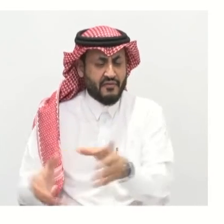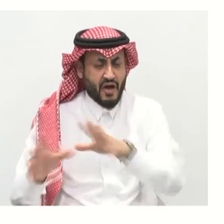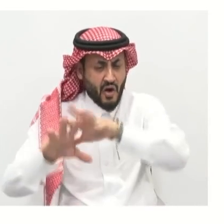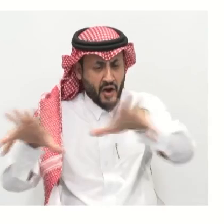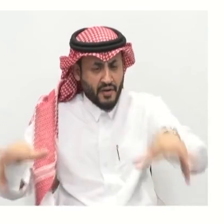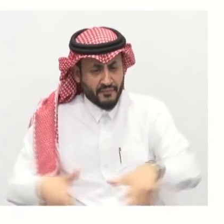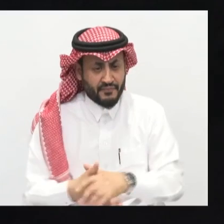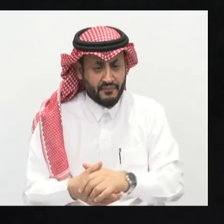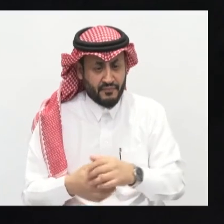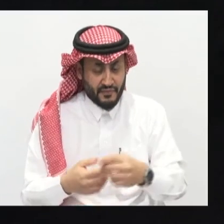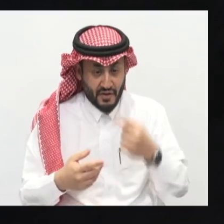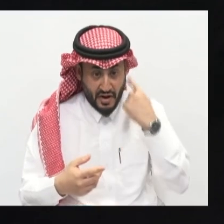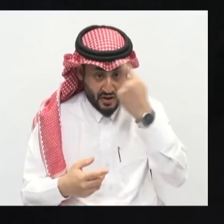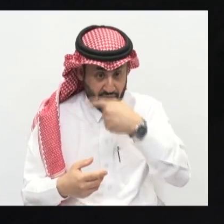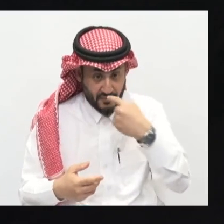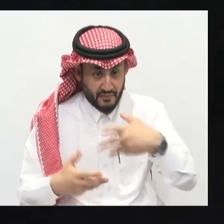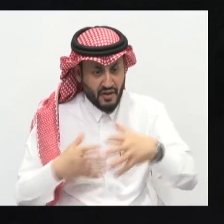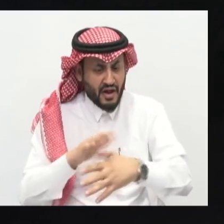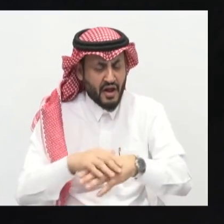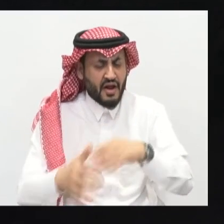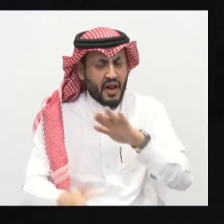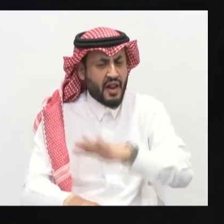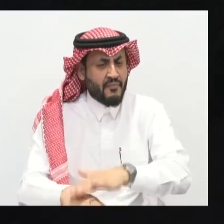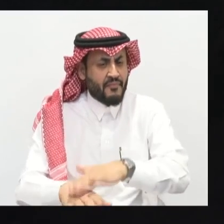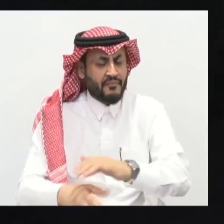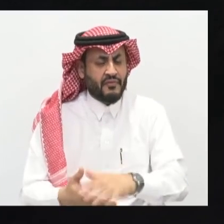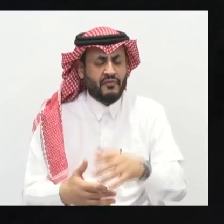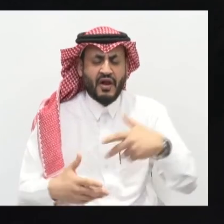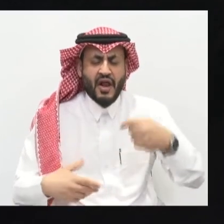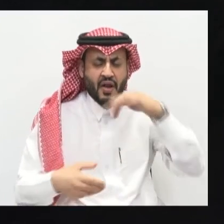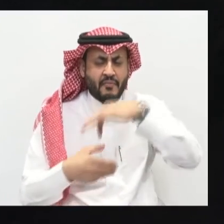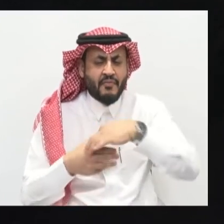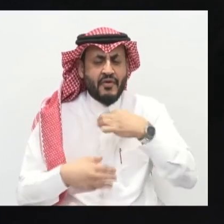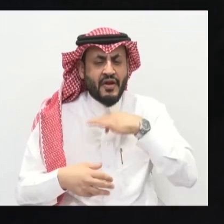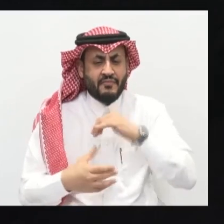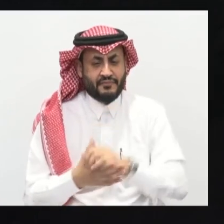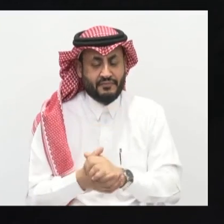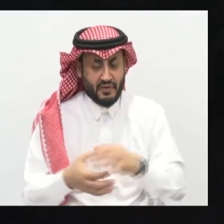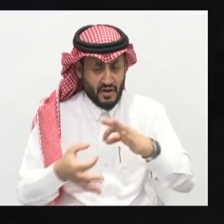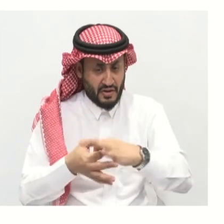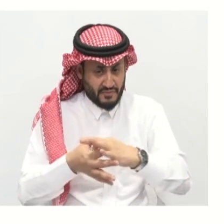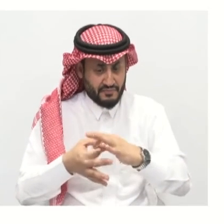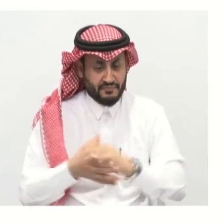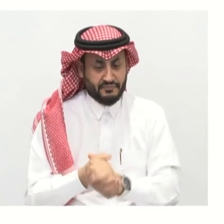us, whether it's our face, whether it's the thing we touch, or what we feel inside. They're all connected to each